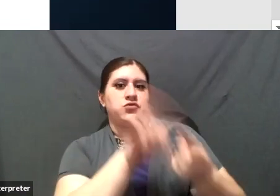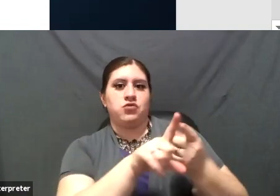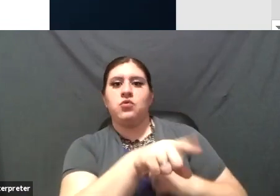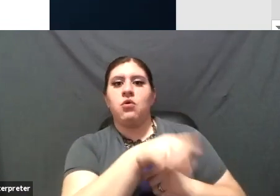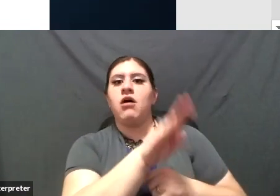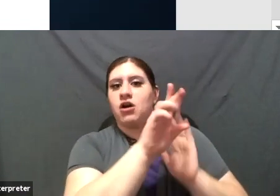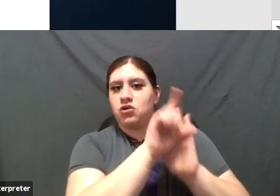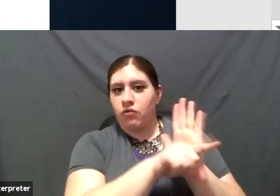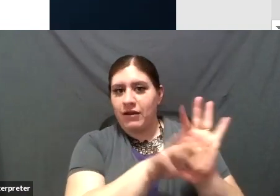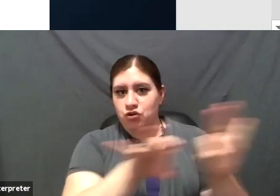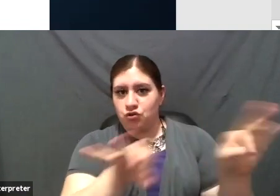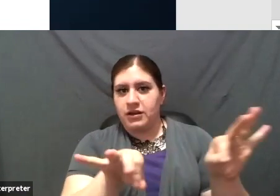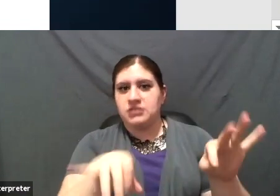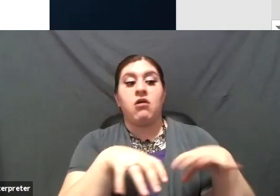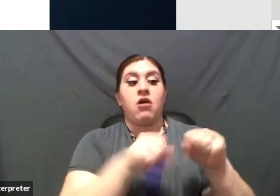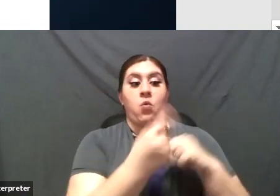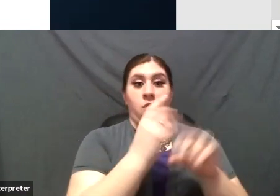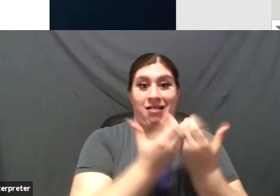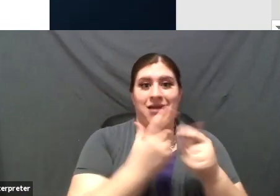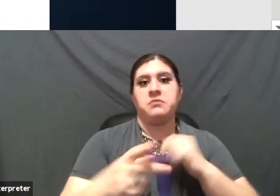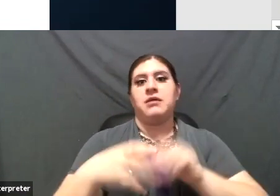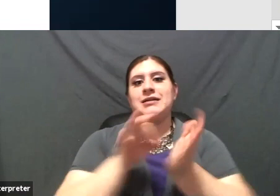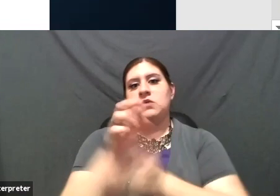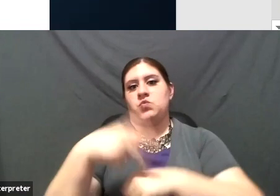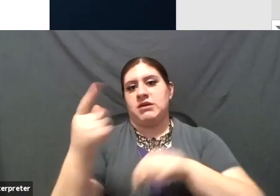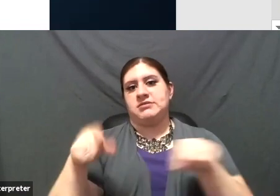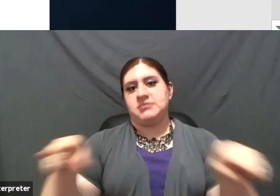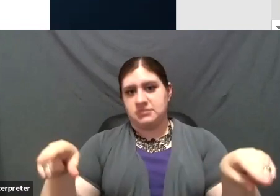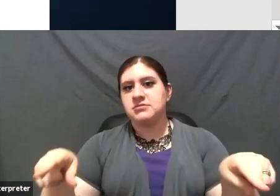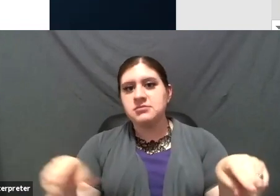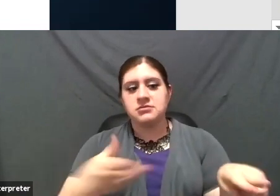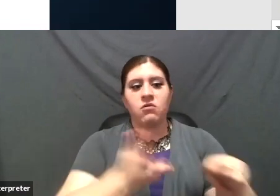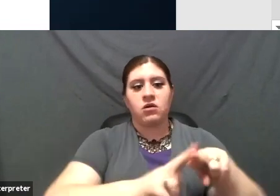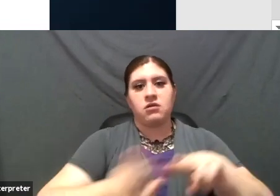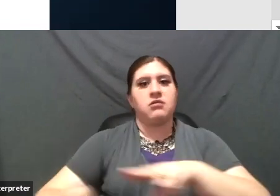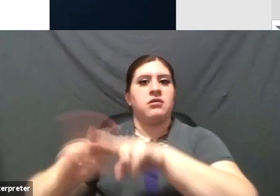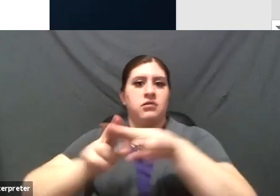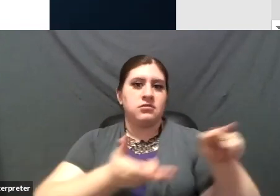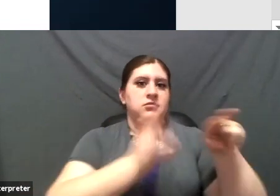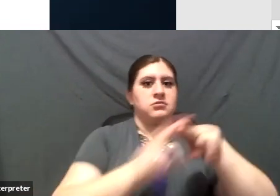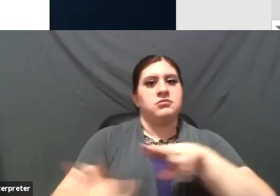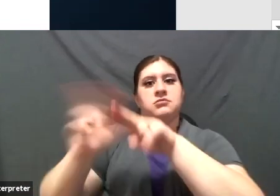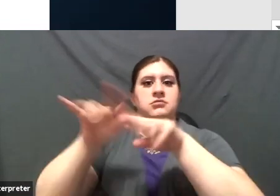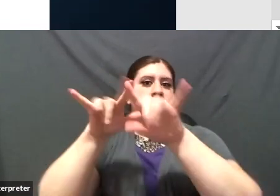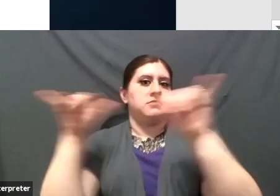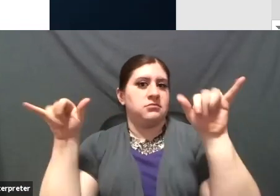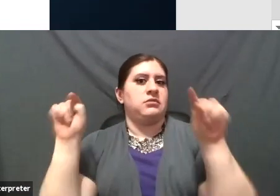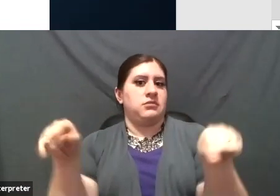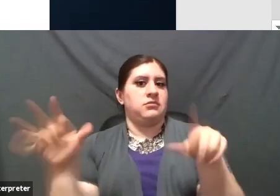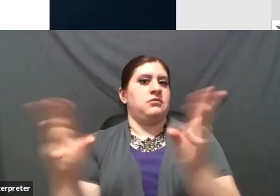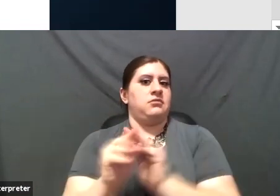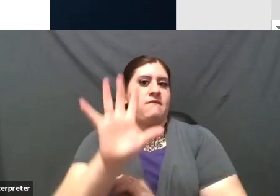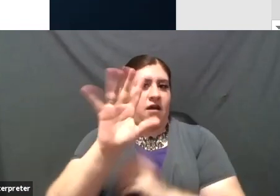degree in there, so that you can, that's basically a semester and a half in there for a